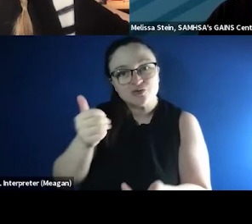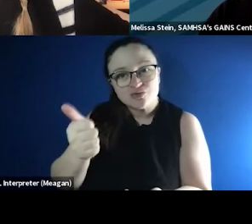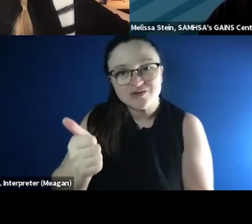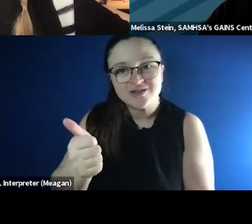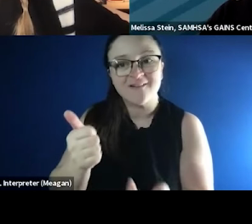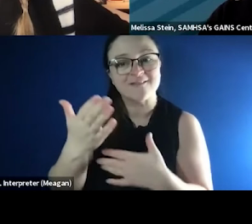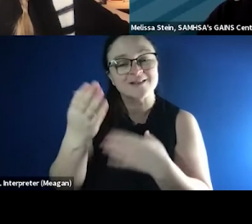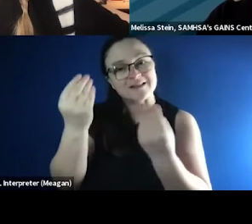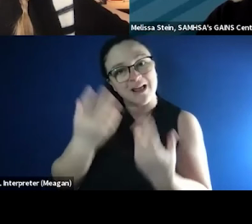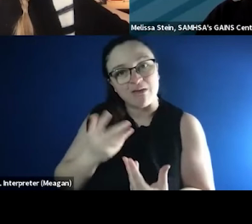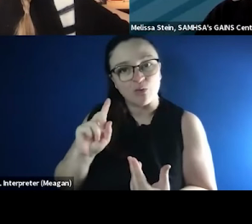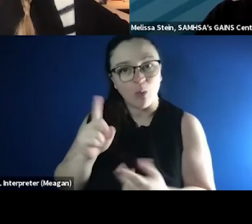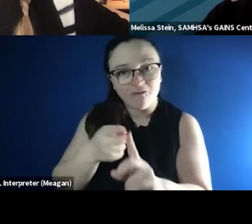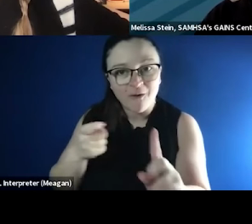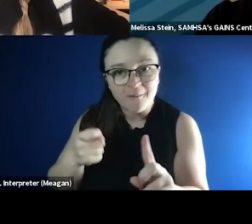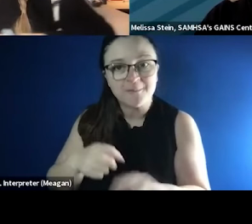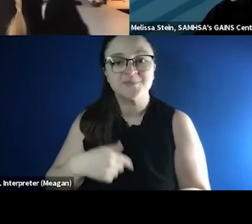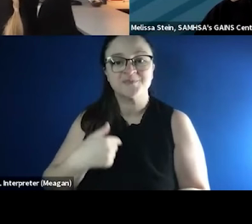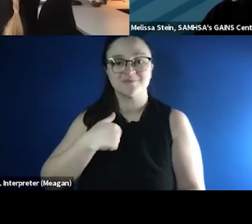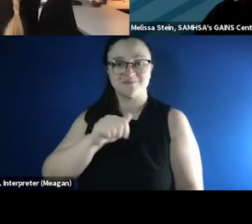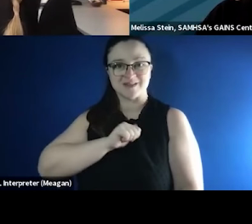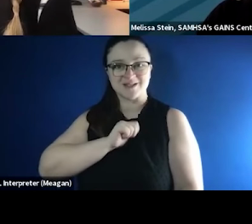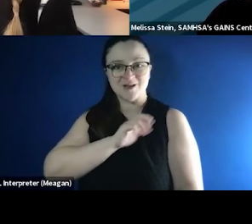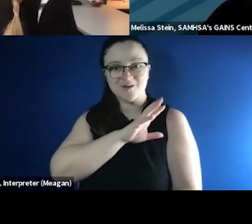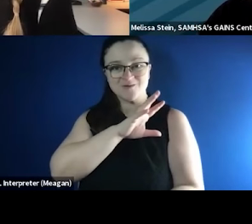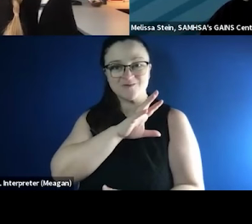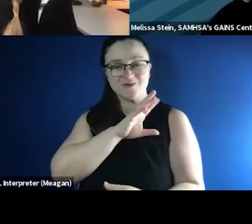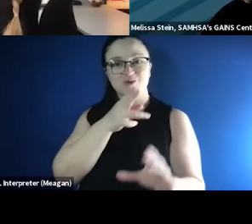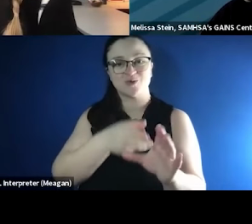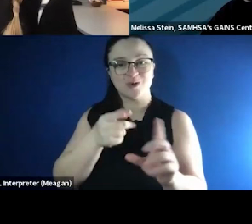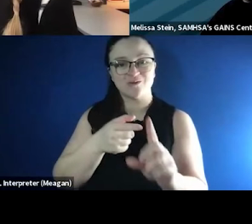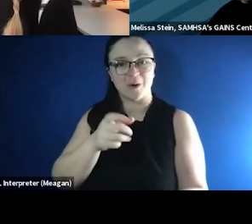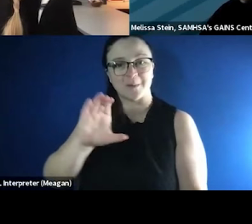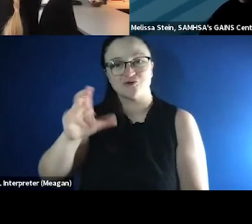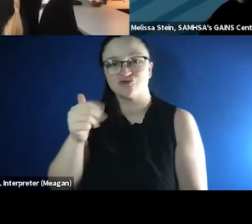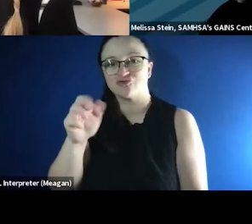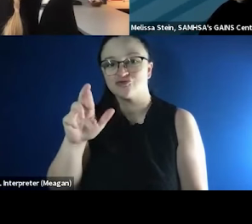us from. I am joining the call from Charlotte, North Carolina.